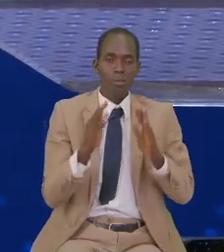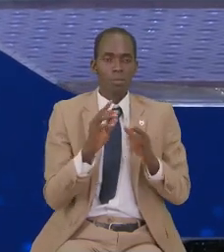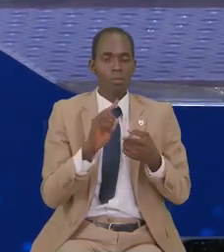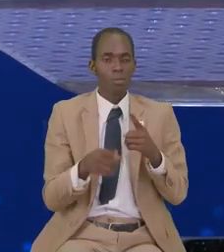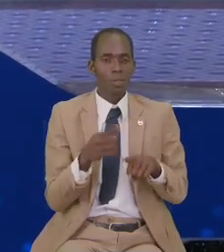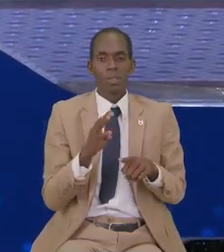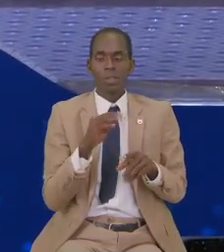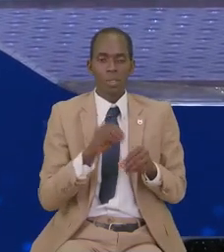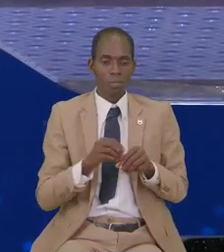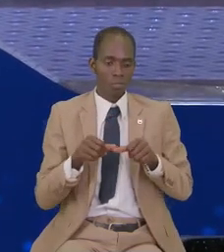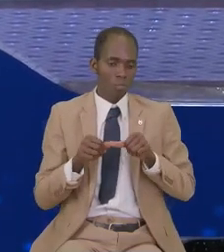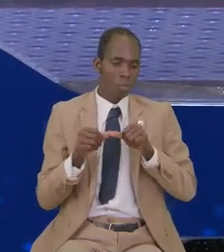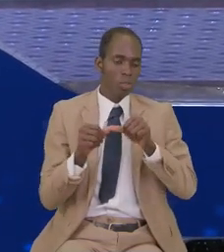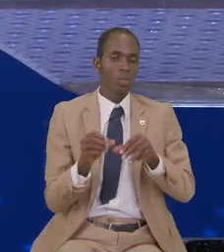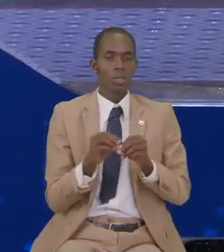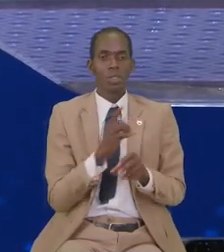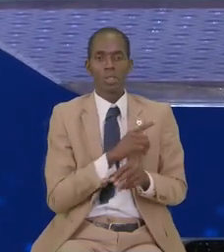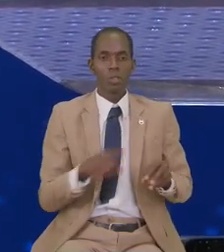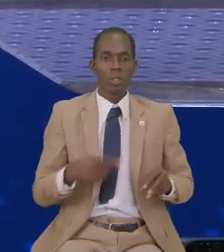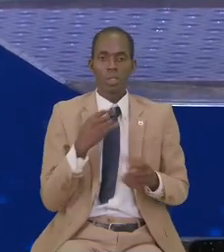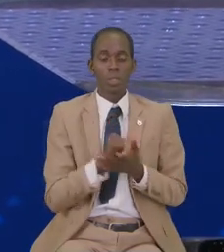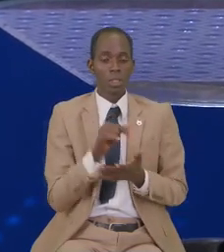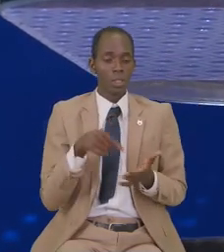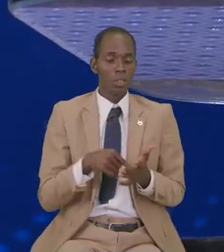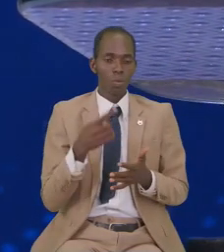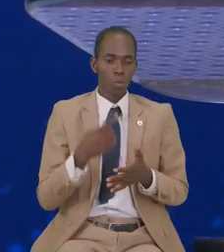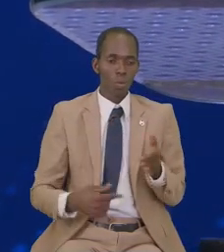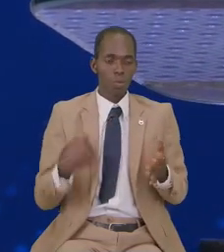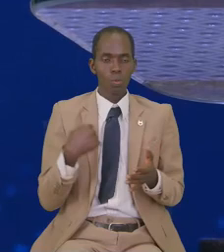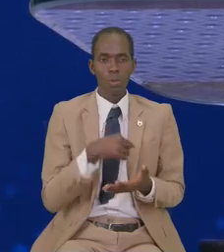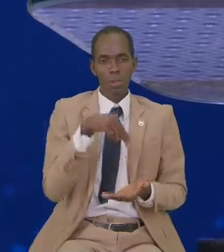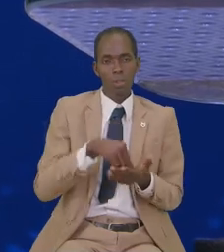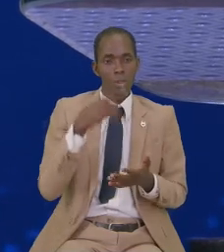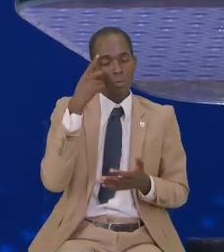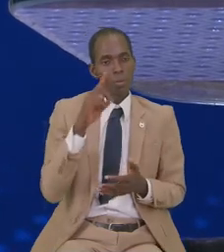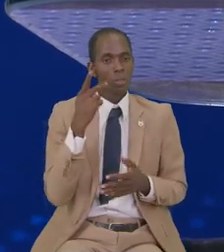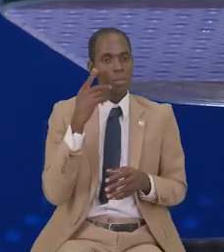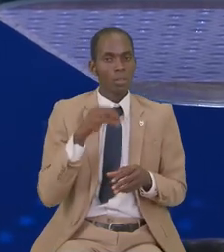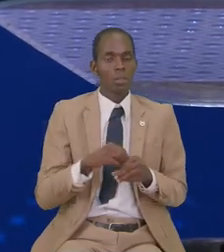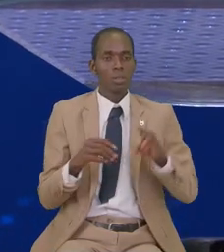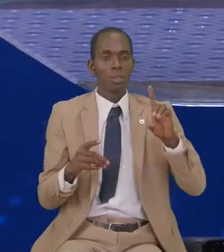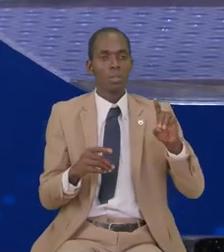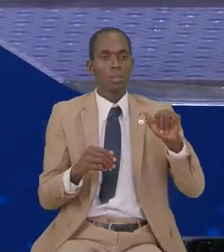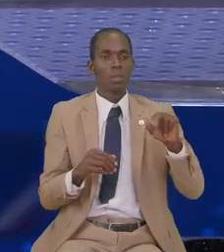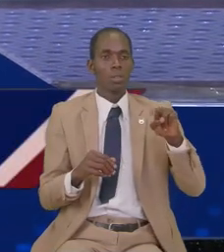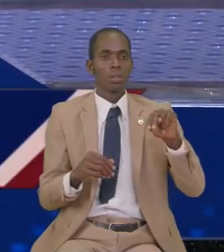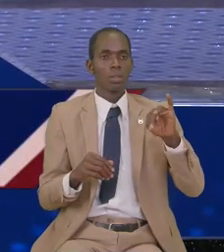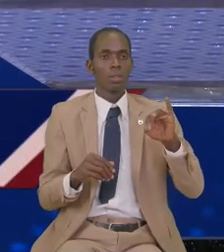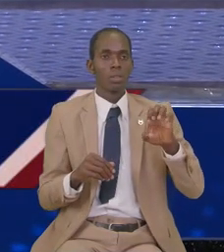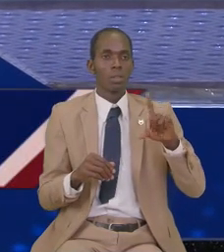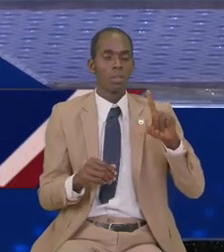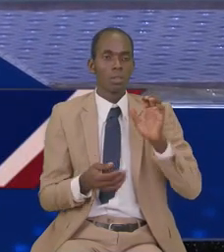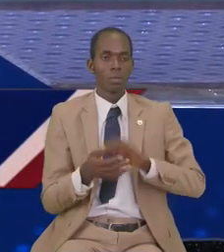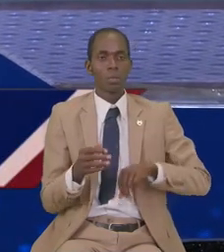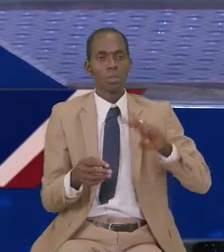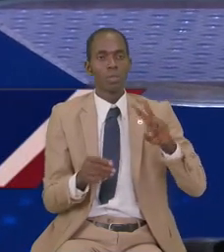the Lord and saying, this is where we stand. And look at Daniel chapter 2, I'm reading from verse 17. Daniel chapter